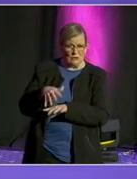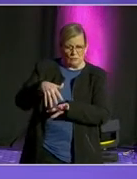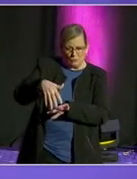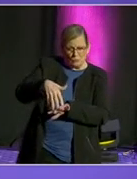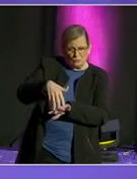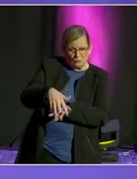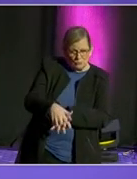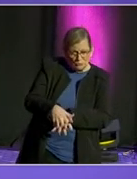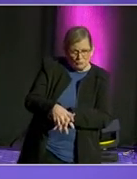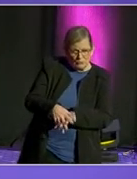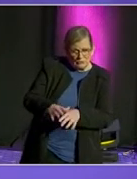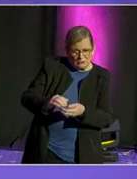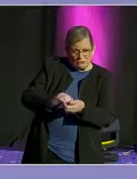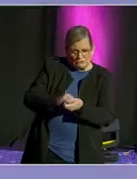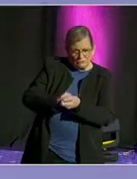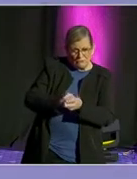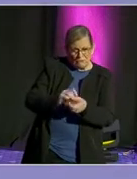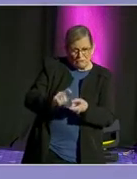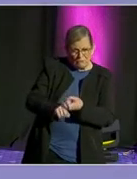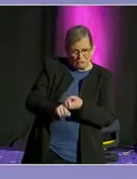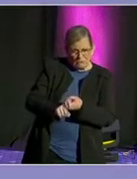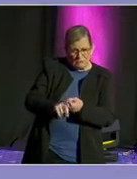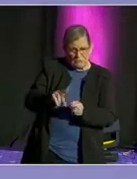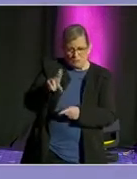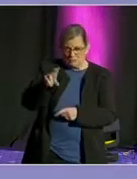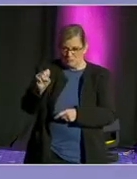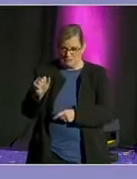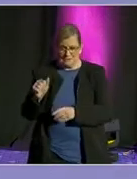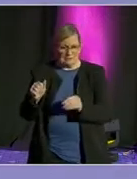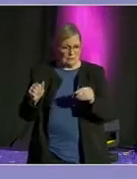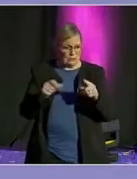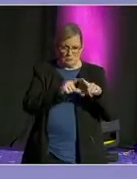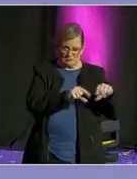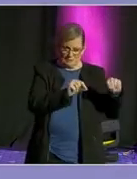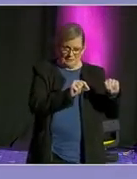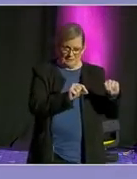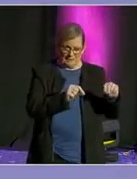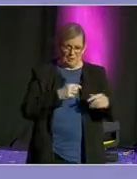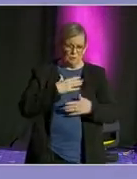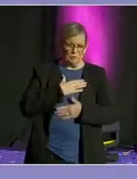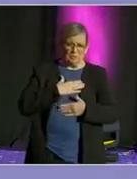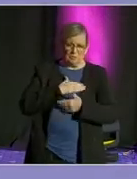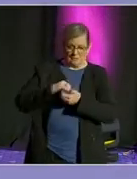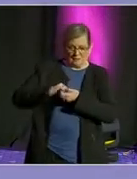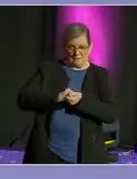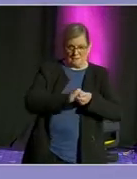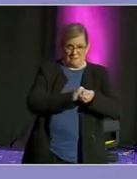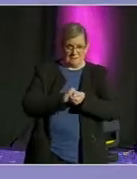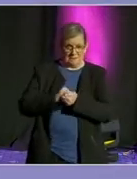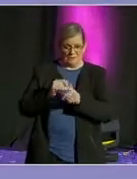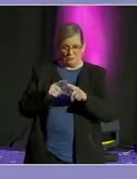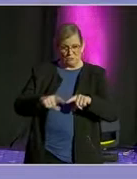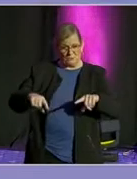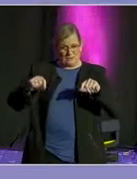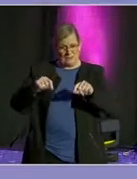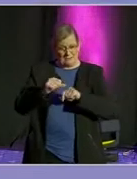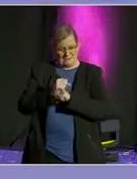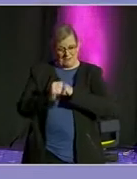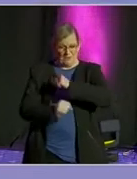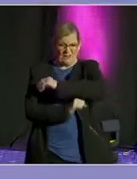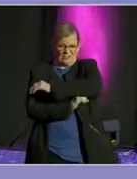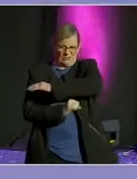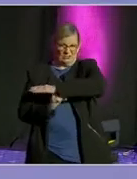friendship between U.S. and Japan. We greatly appreciate the collaboration with the Japan Foundation over the years in